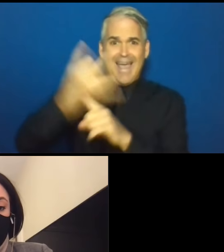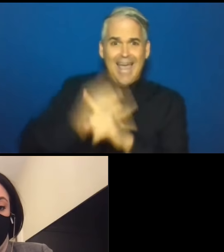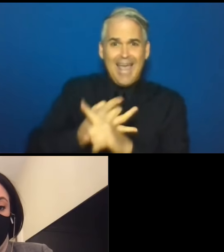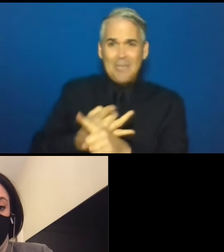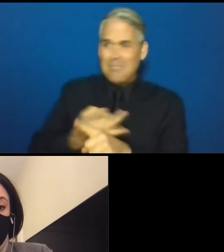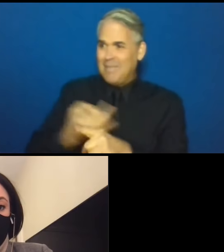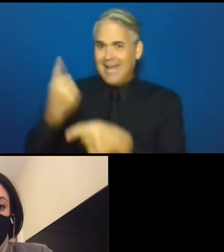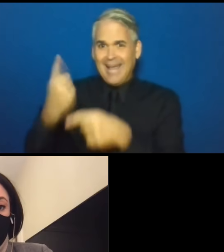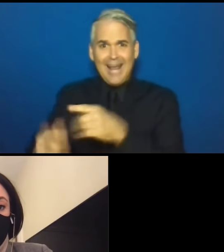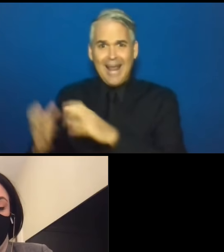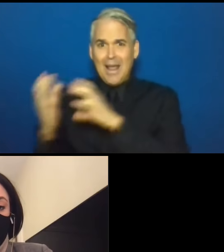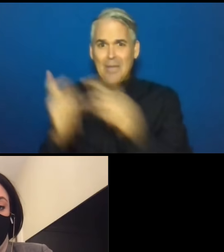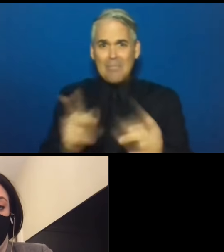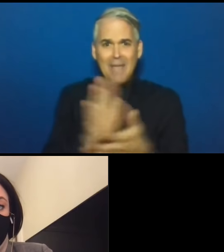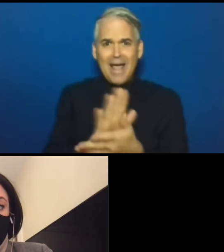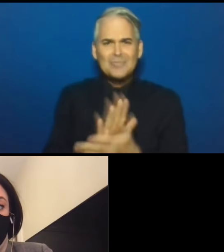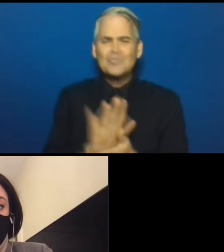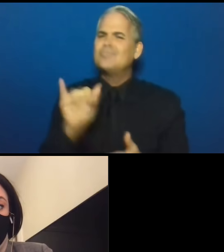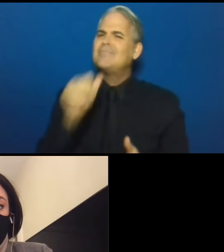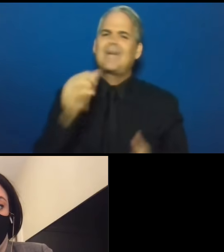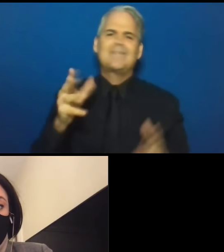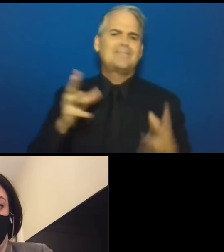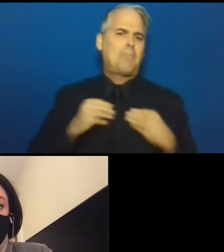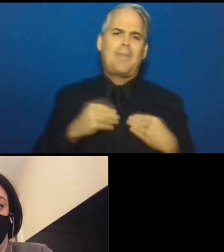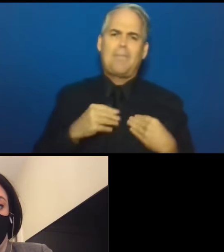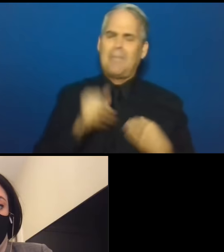kids. Thank you, sir. Mhm.